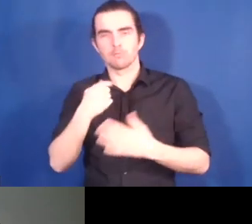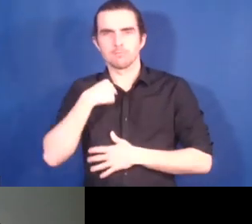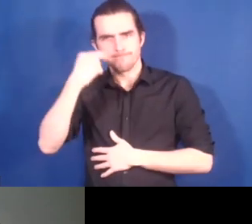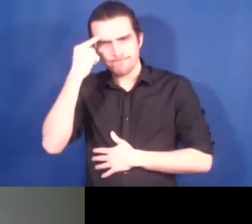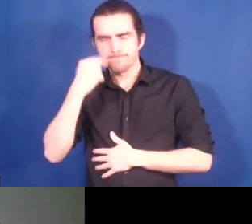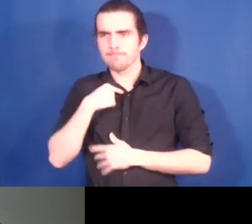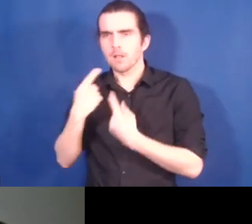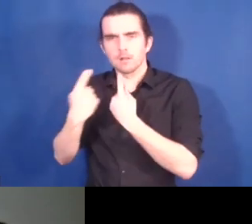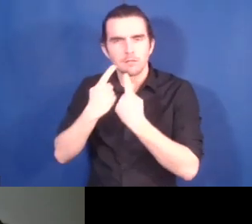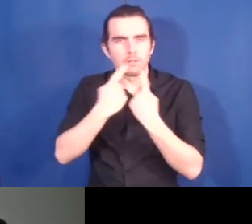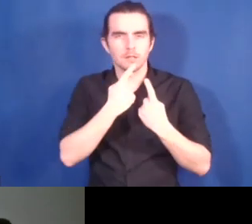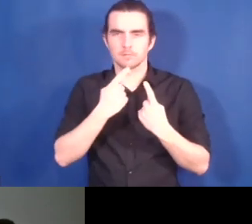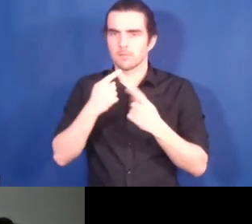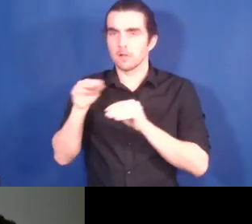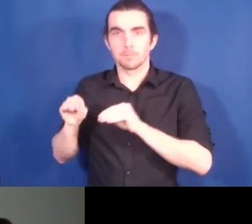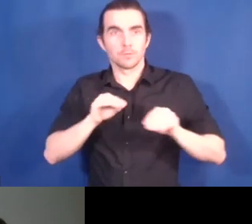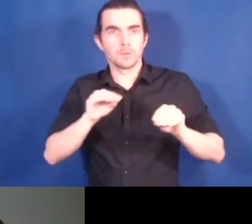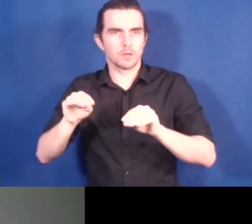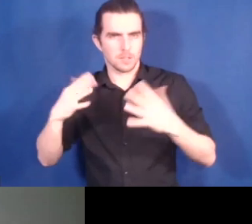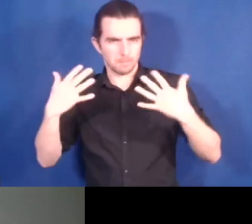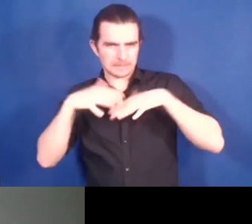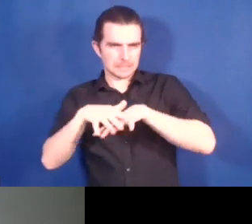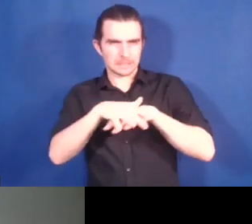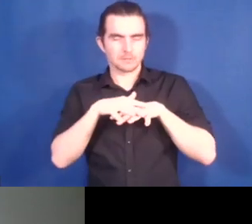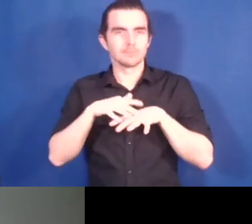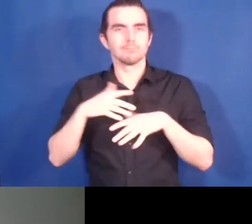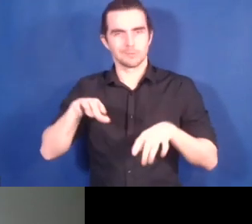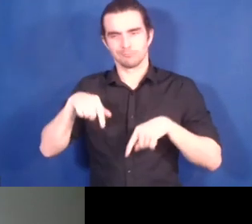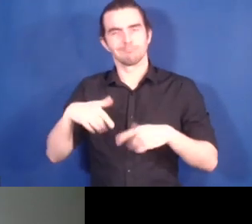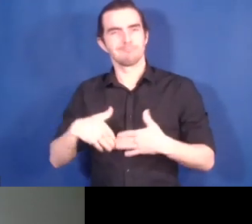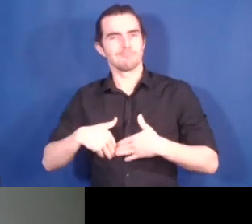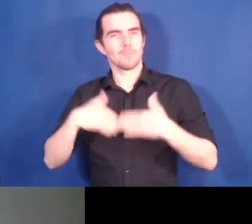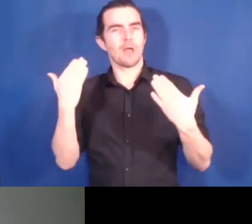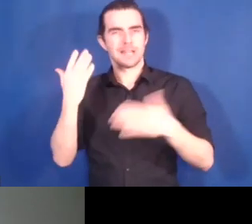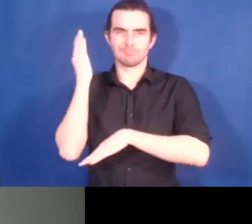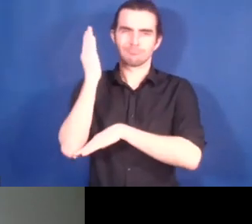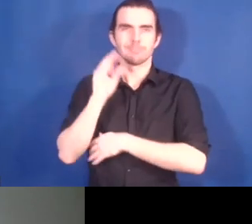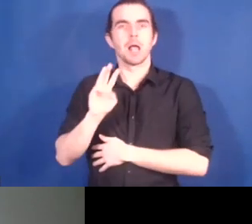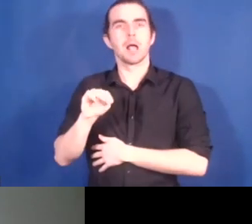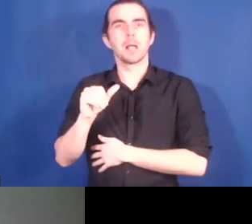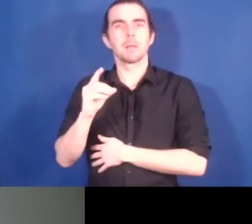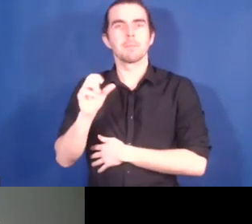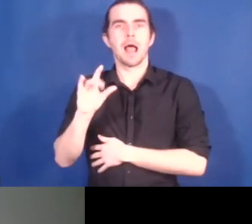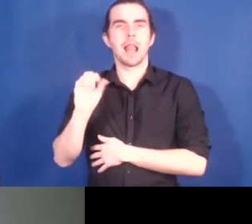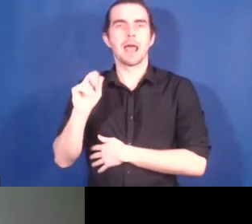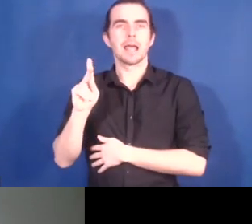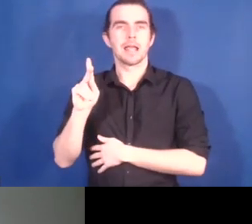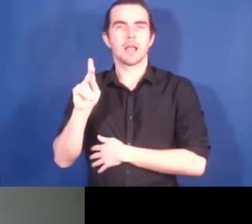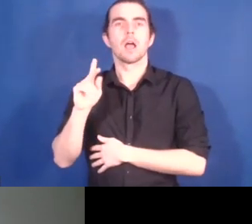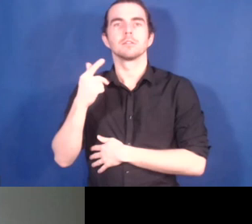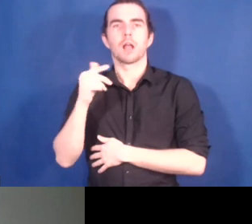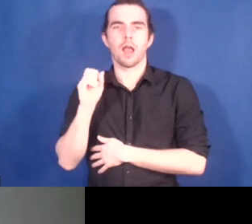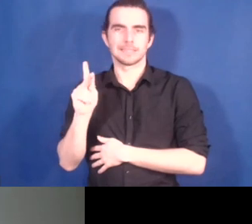mixed movements, and indeed the nature of a lot of the displacement in South America, is related to its urban